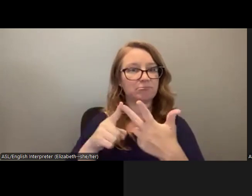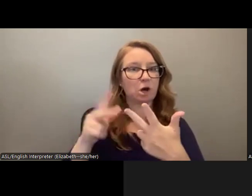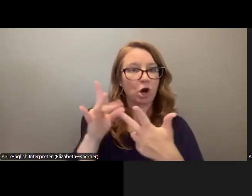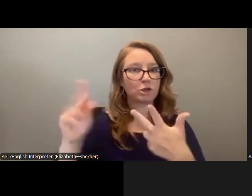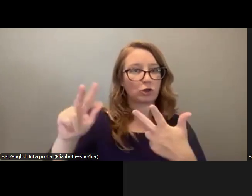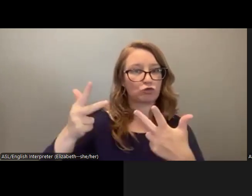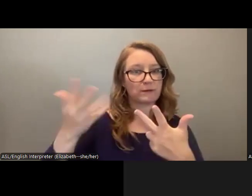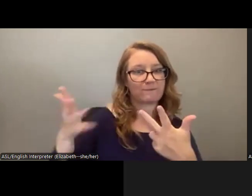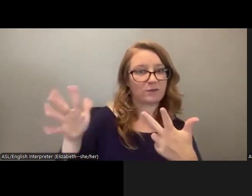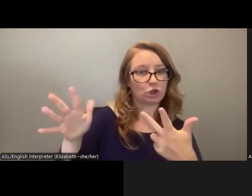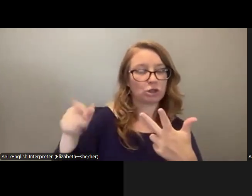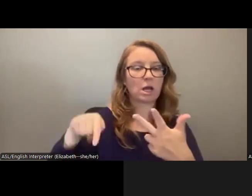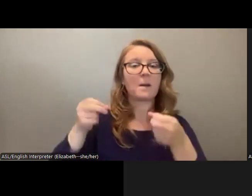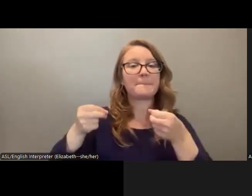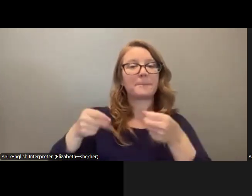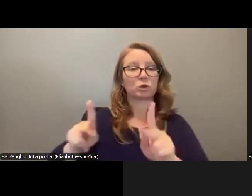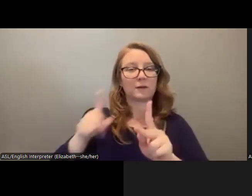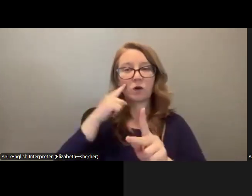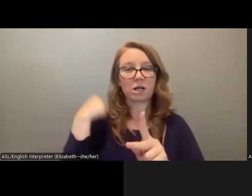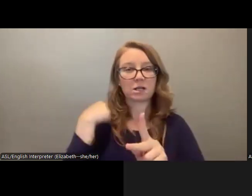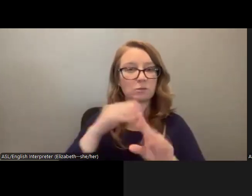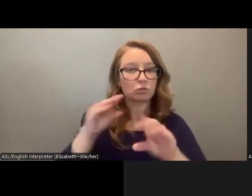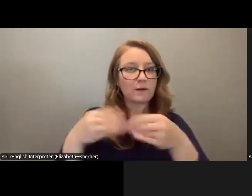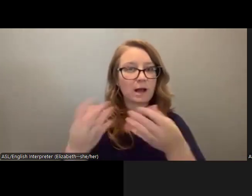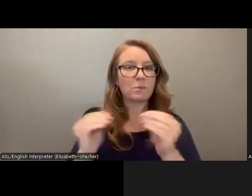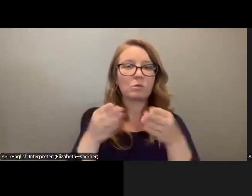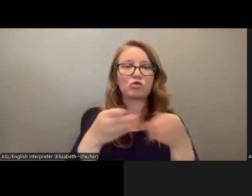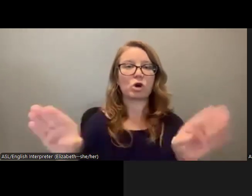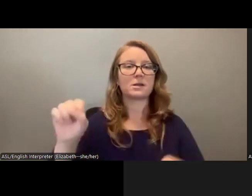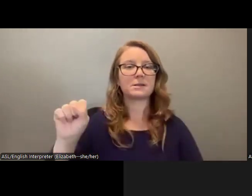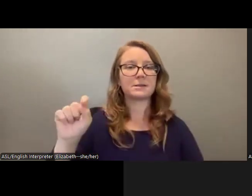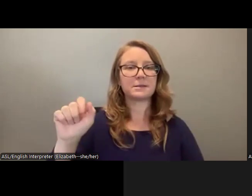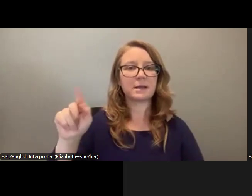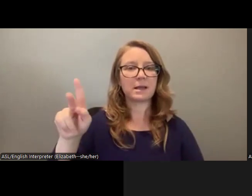our opportunity to provide a broader stakeholder